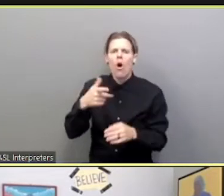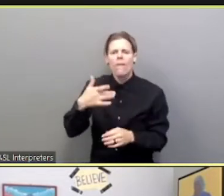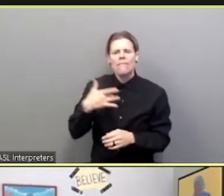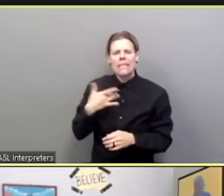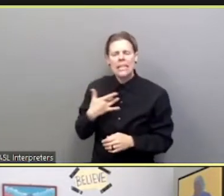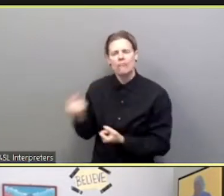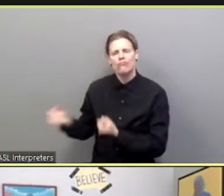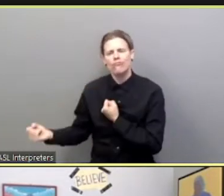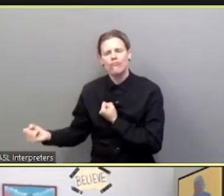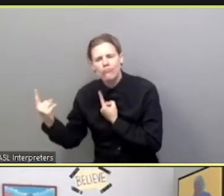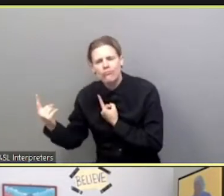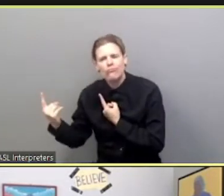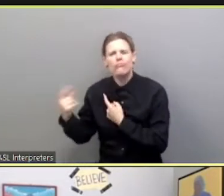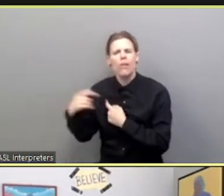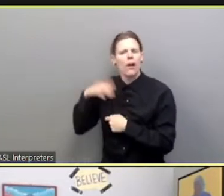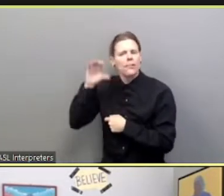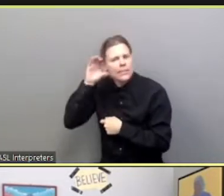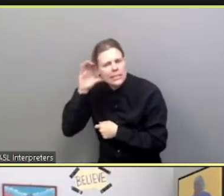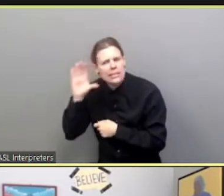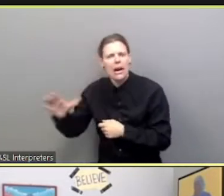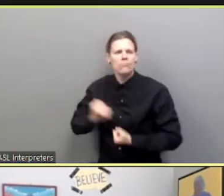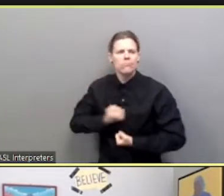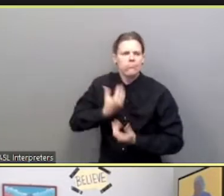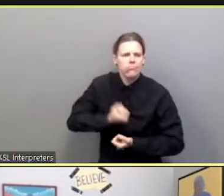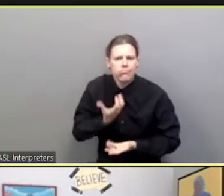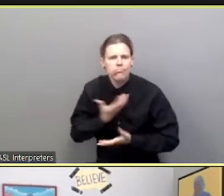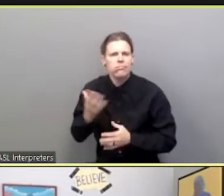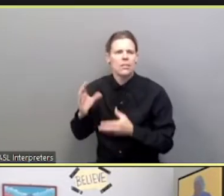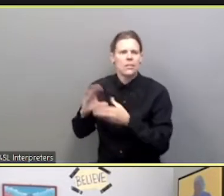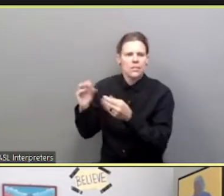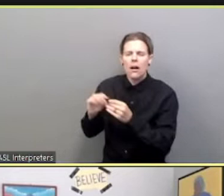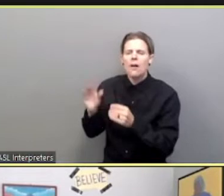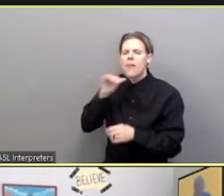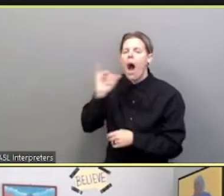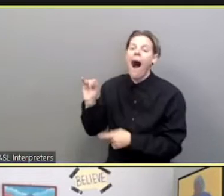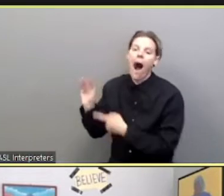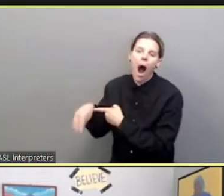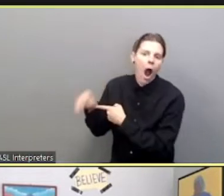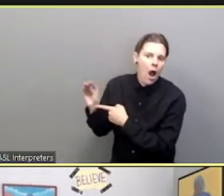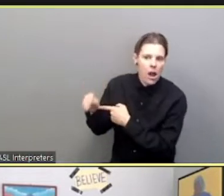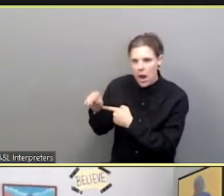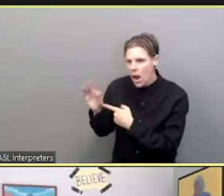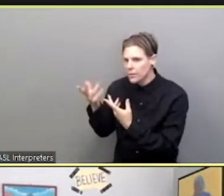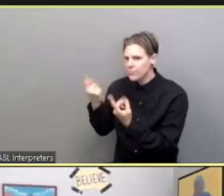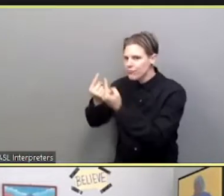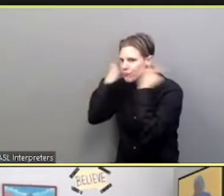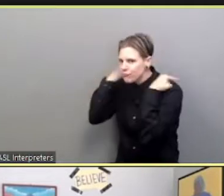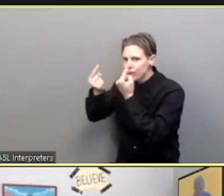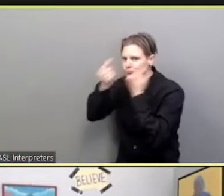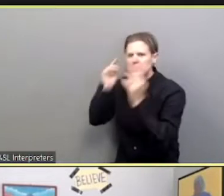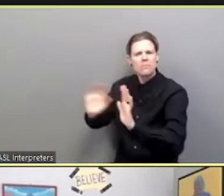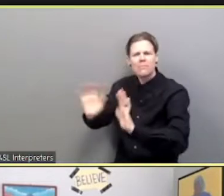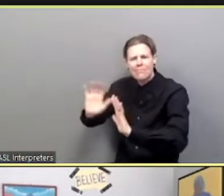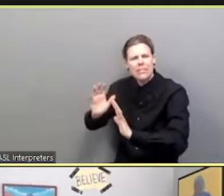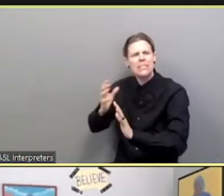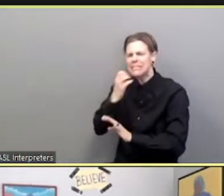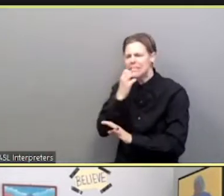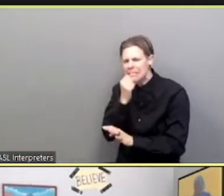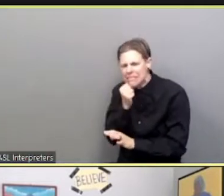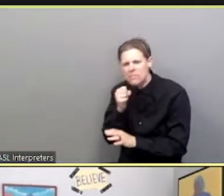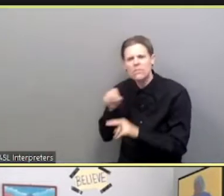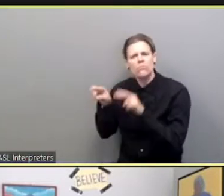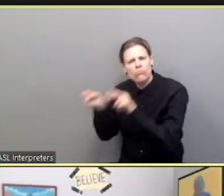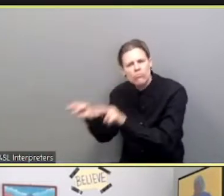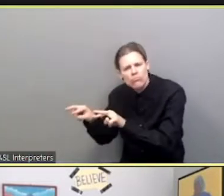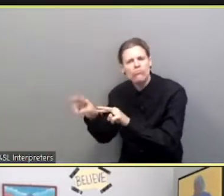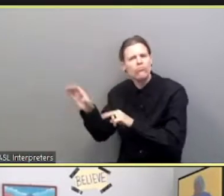never publicly shaming anybody or shaming anybody for that matter, being judgy, and using inclusive language. So we hope these